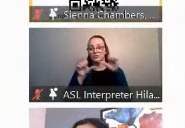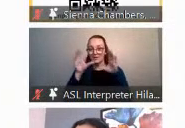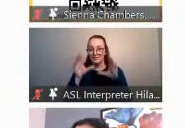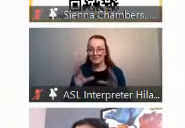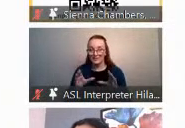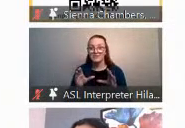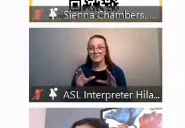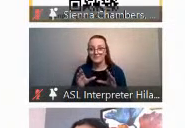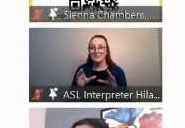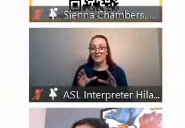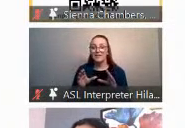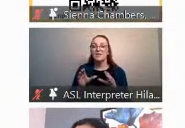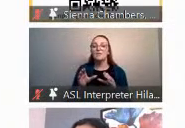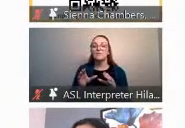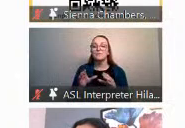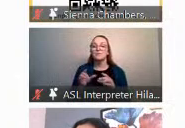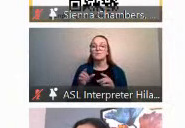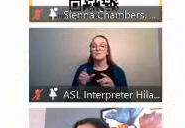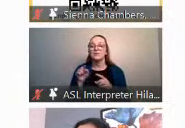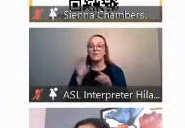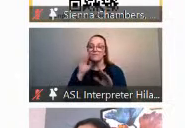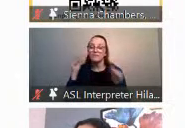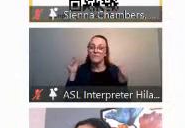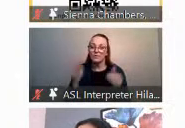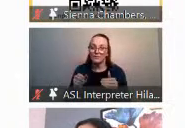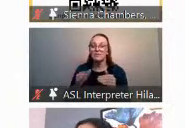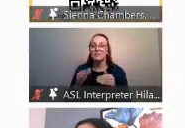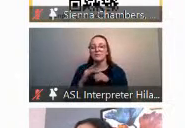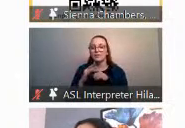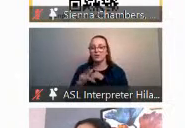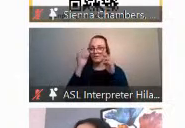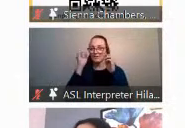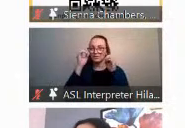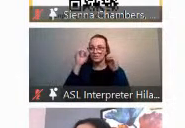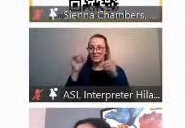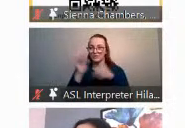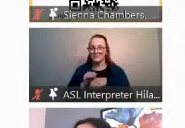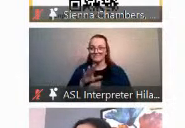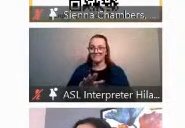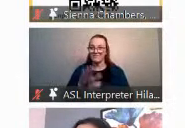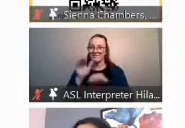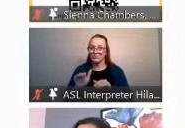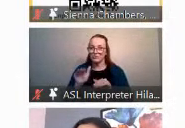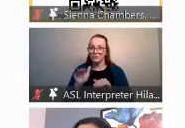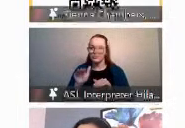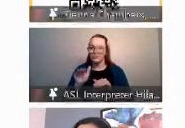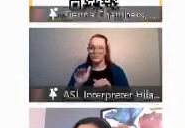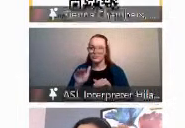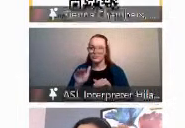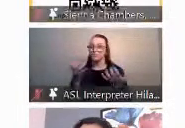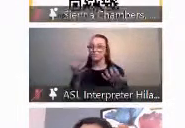our speakers and to welcome Dr. Daly and Ashley Hiralal to begin their presentation.